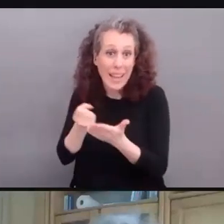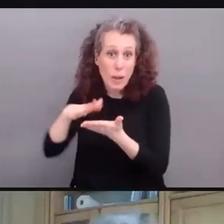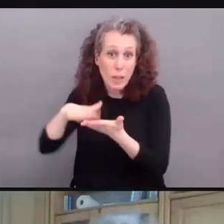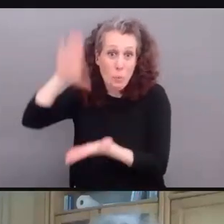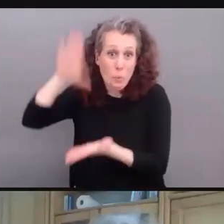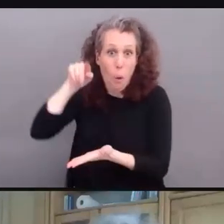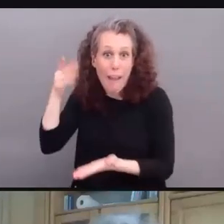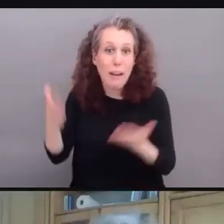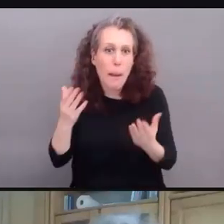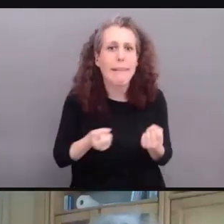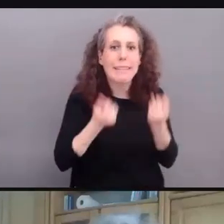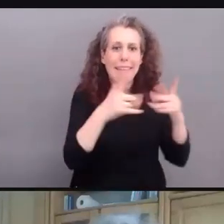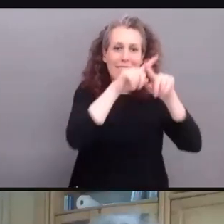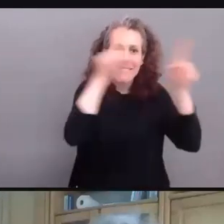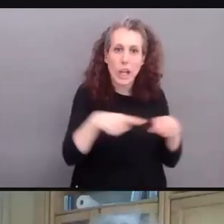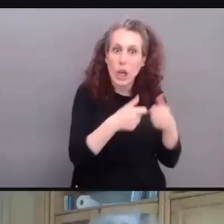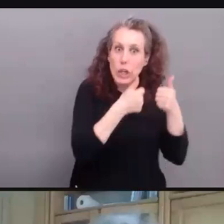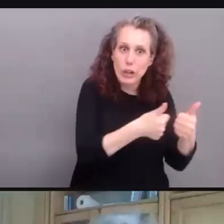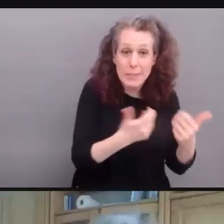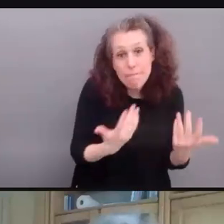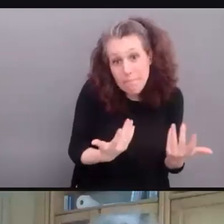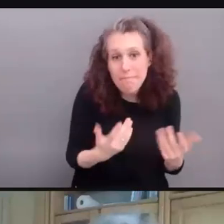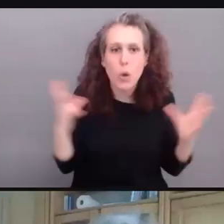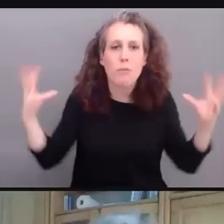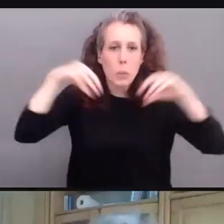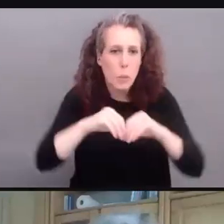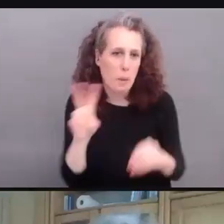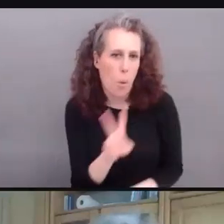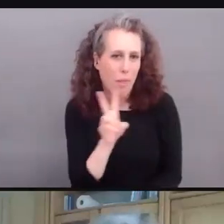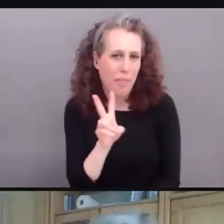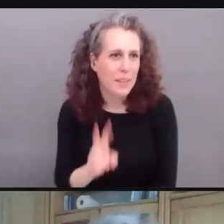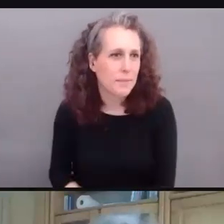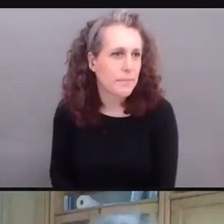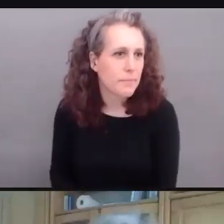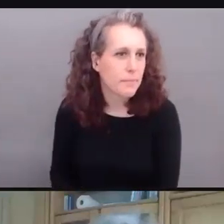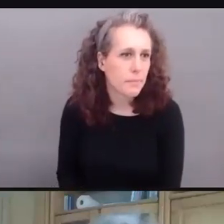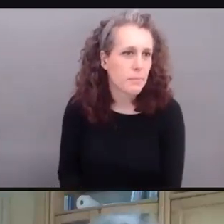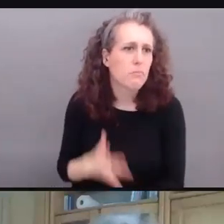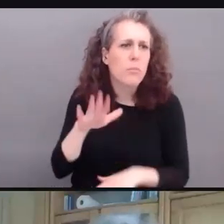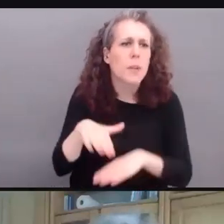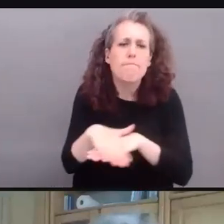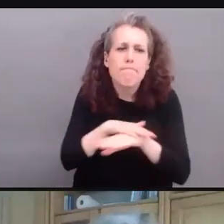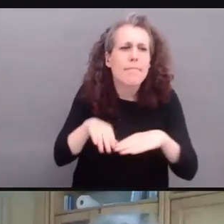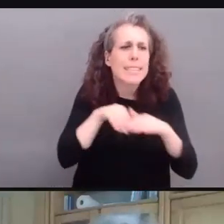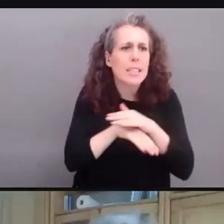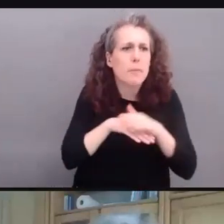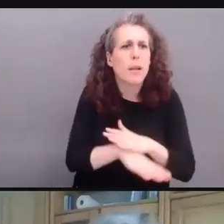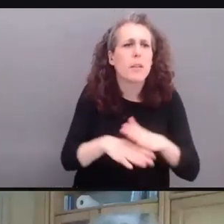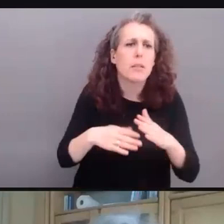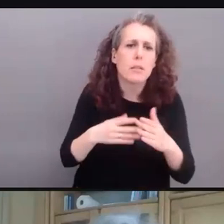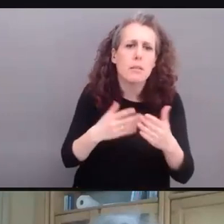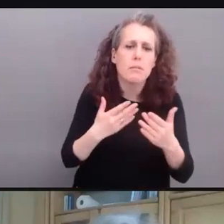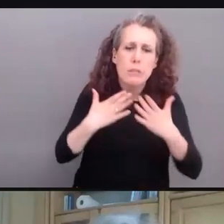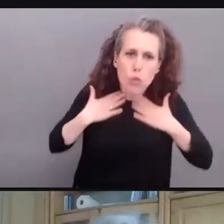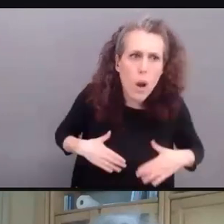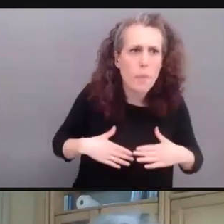We have divided this standard in 2 parts, in basic accessibility requirements and recommendations,